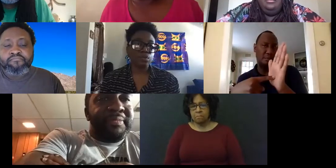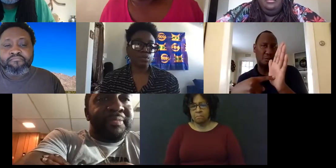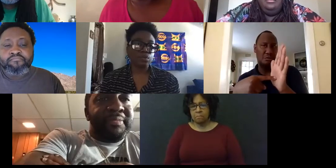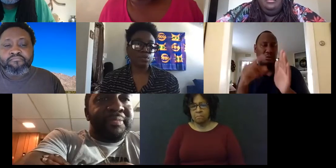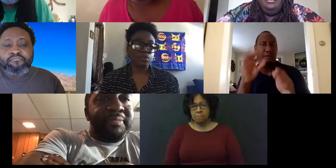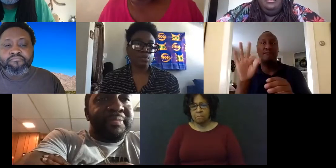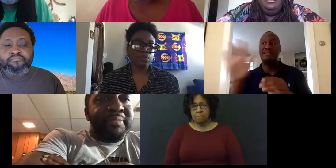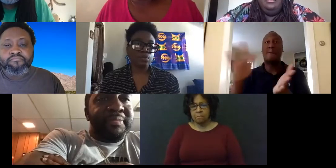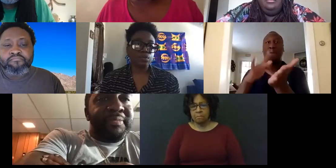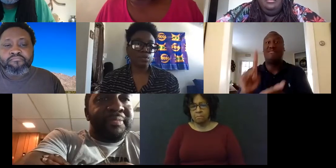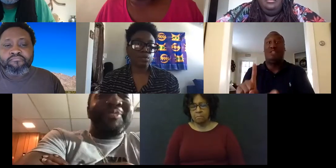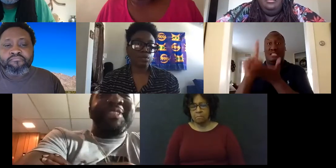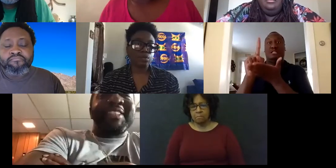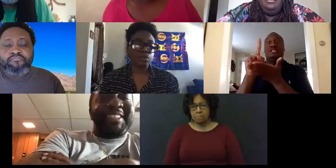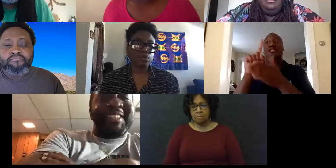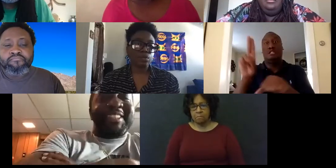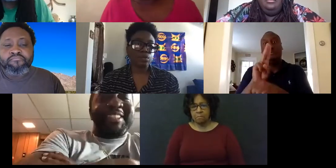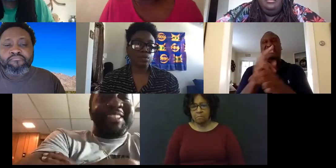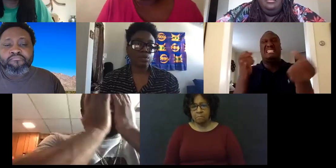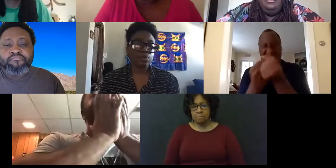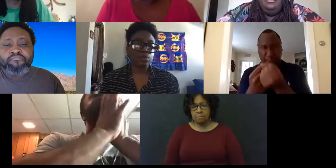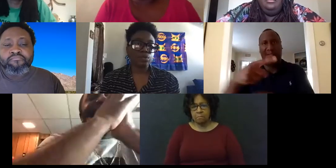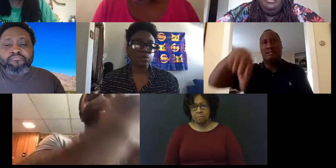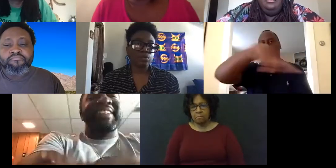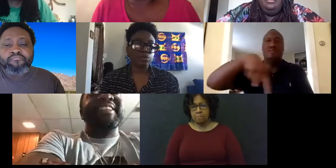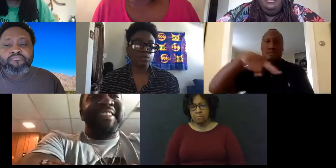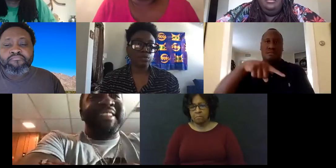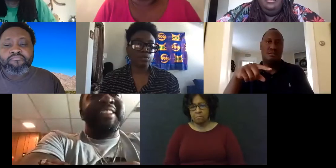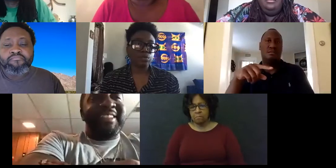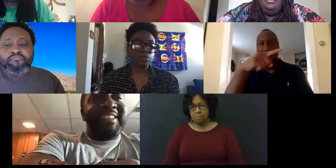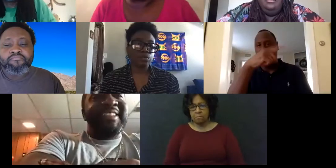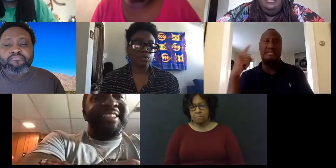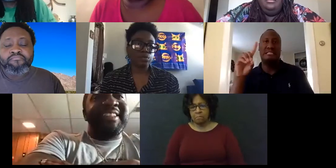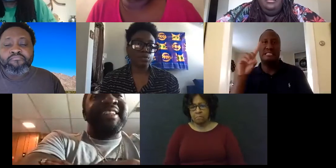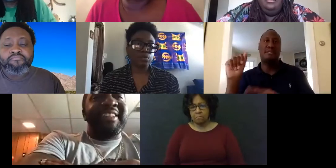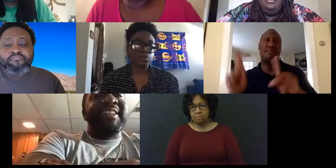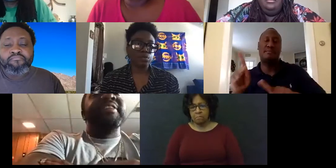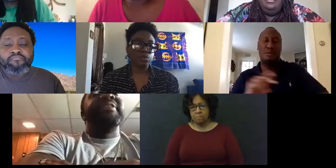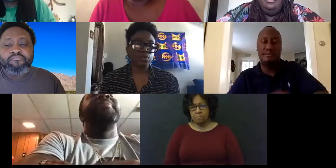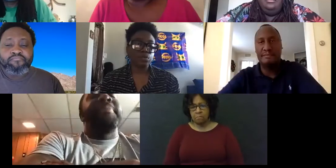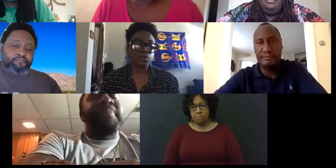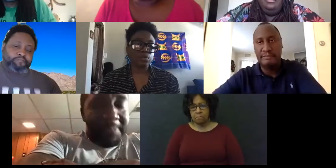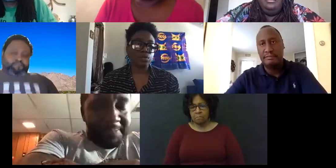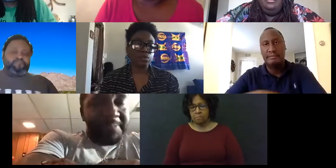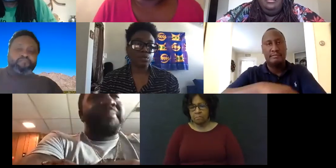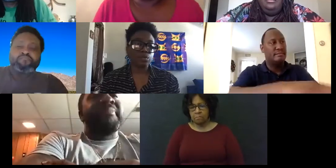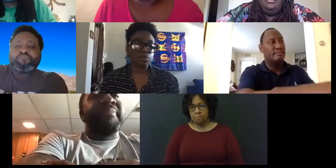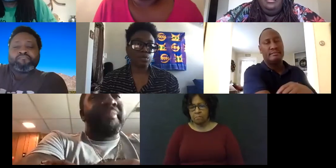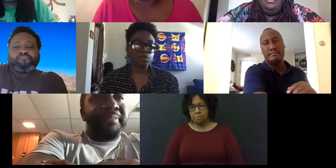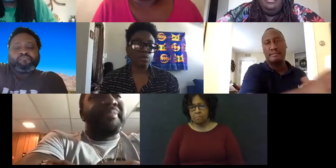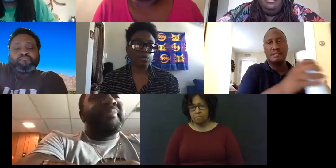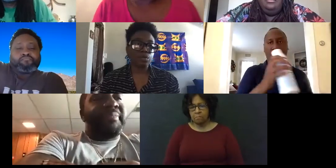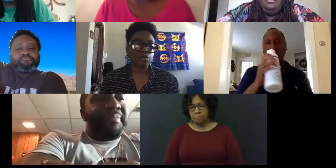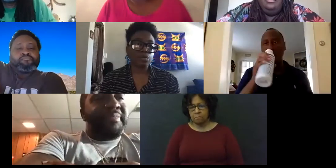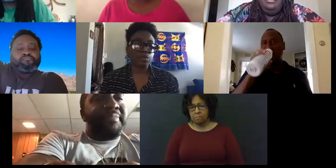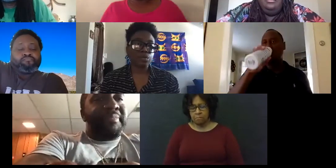in their face and just walk away. That's an example of using the privilege to support us, you know, to support people who